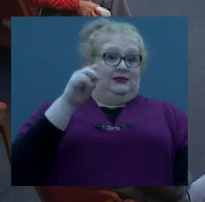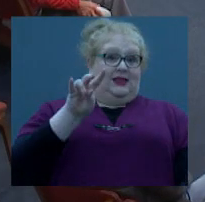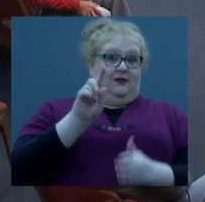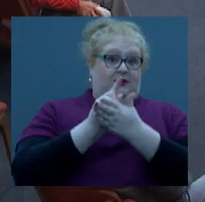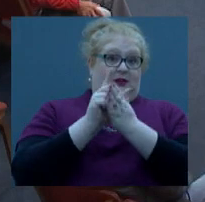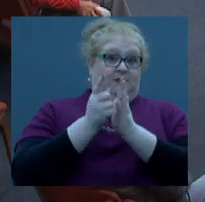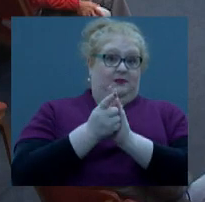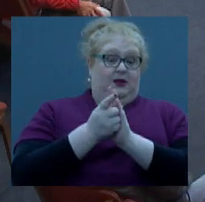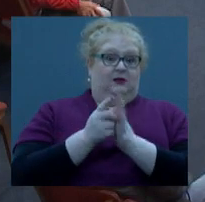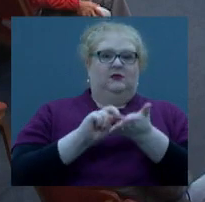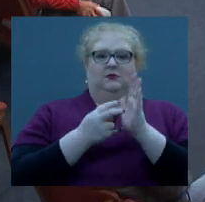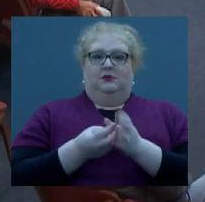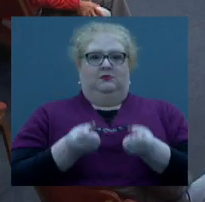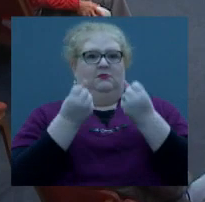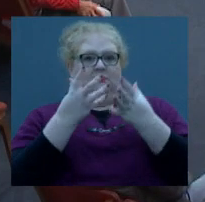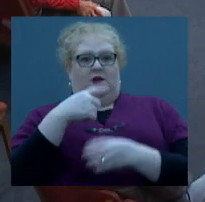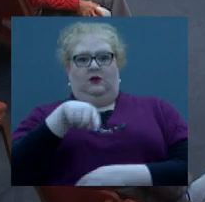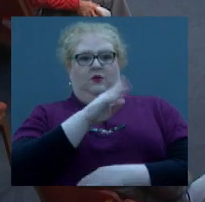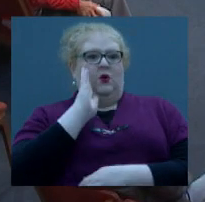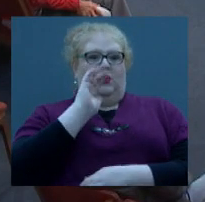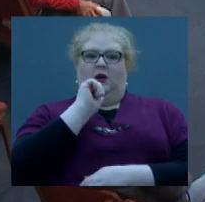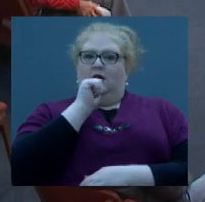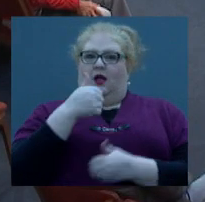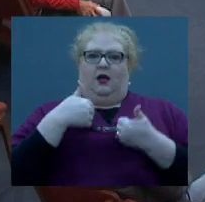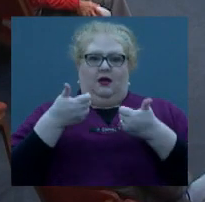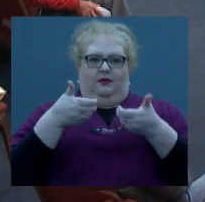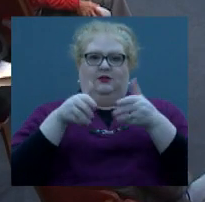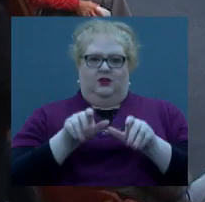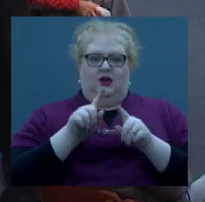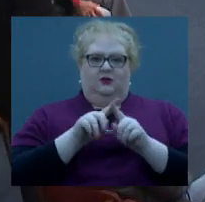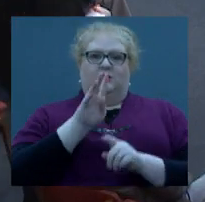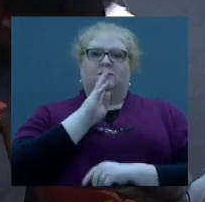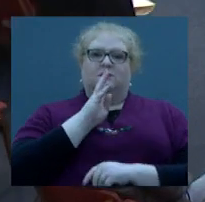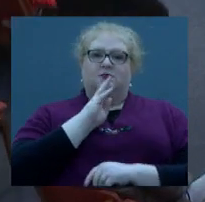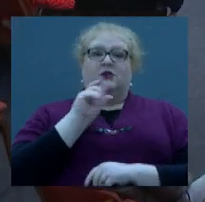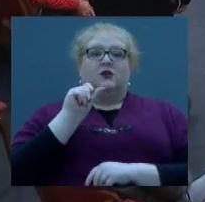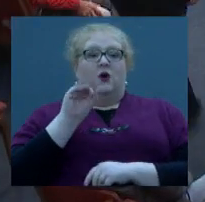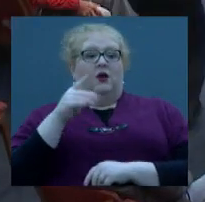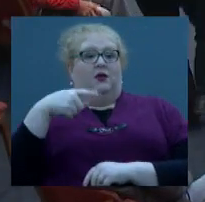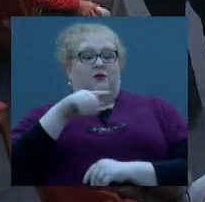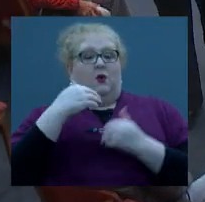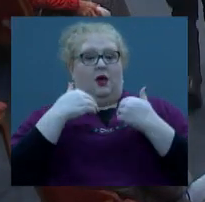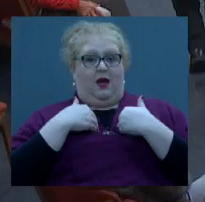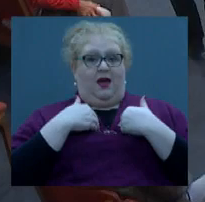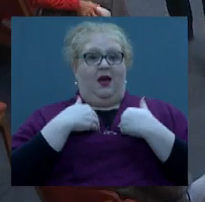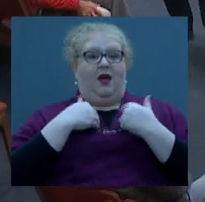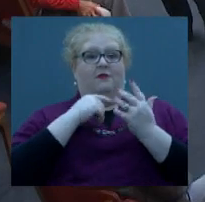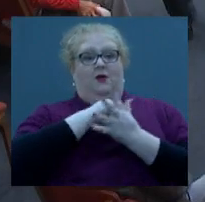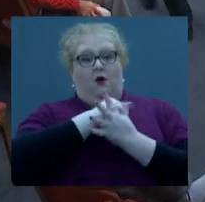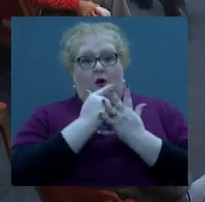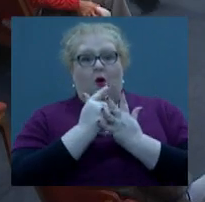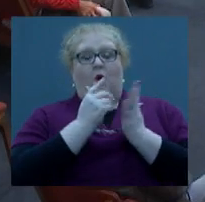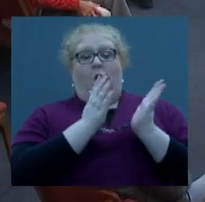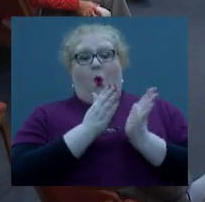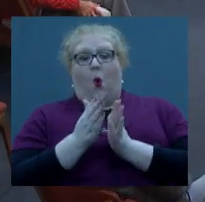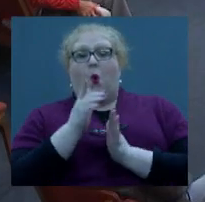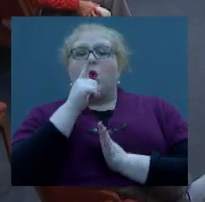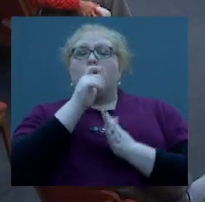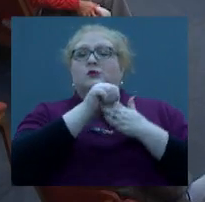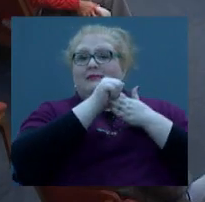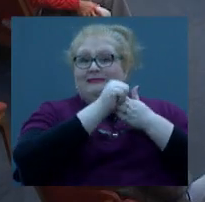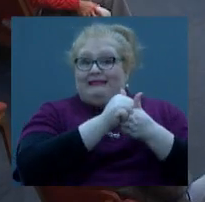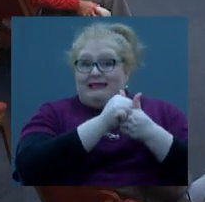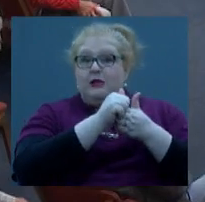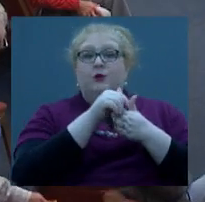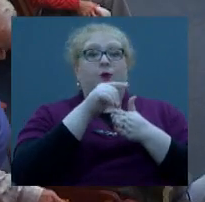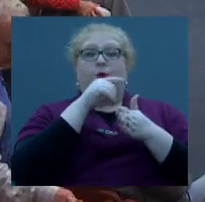not a lot of you are going to speak. So if you have any order on your side, if you got some leader or somebody wants to lead the charge,